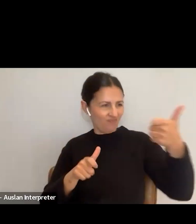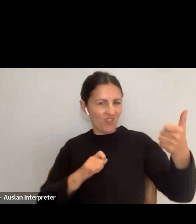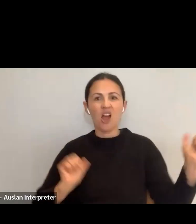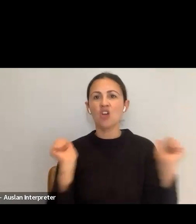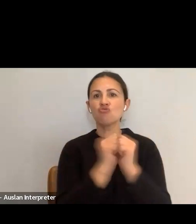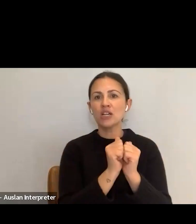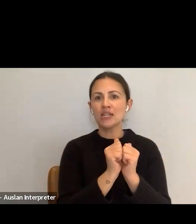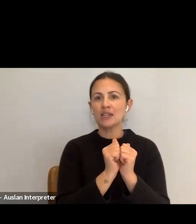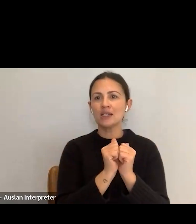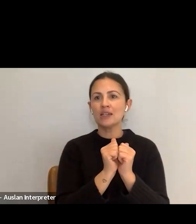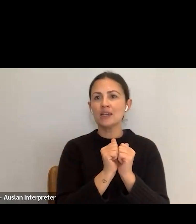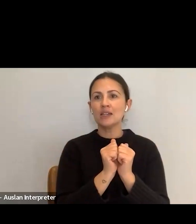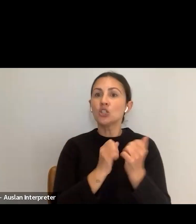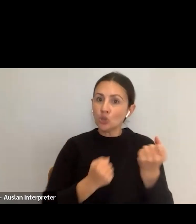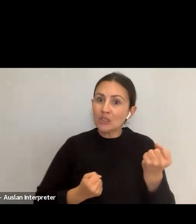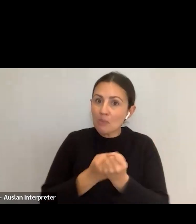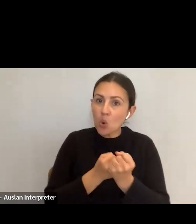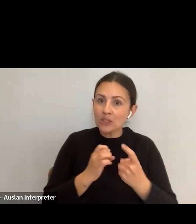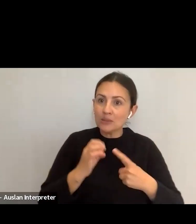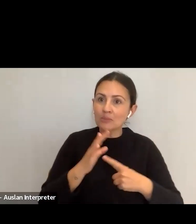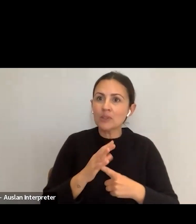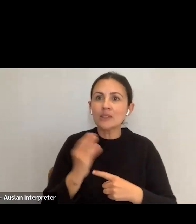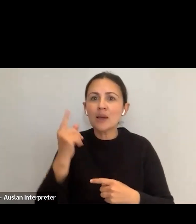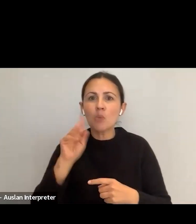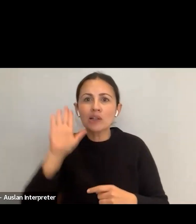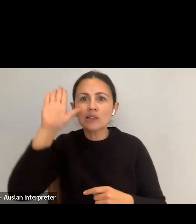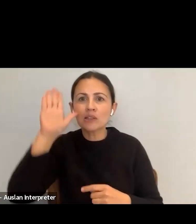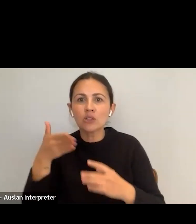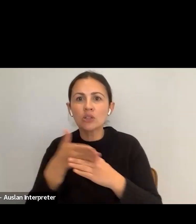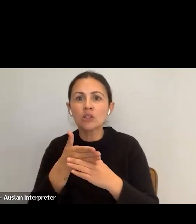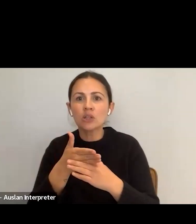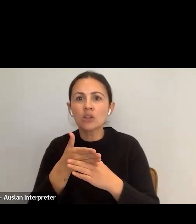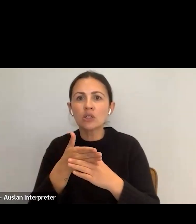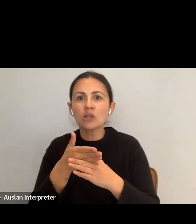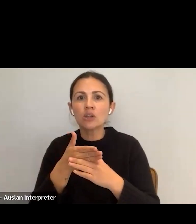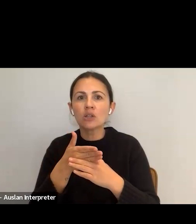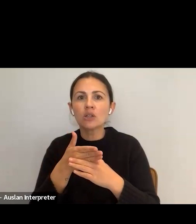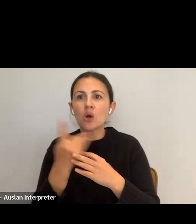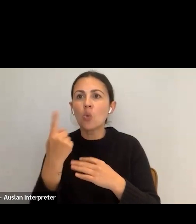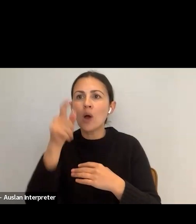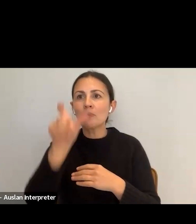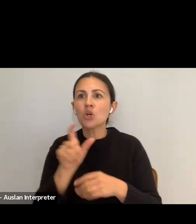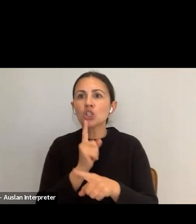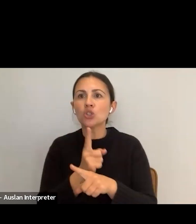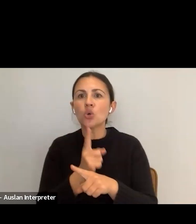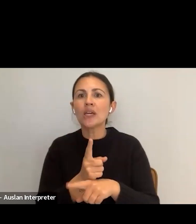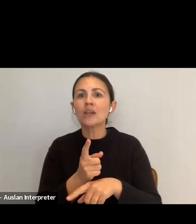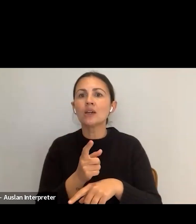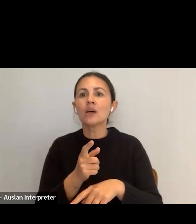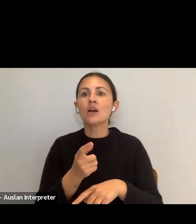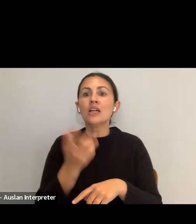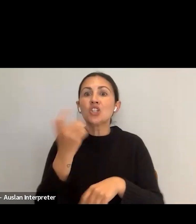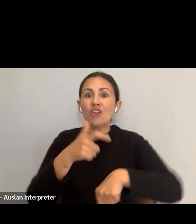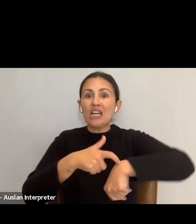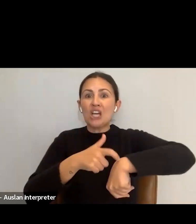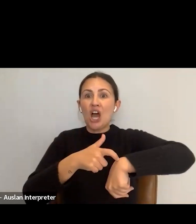and the response is very, sorry. No, I'm so sorry. I could listen to you all day, but I have to give you, let you know